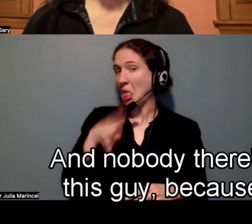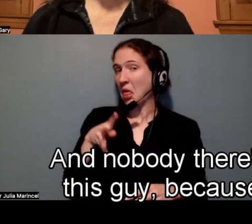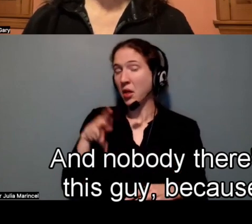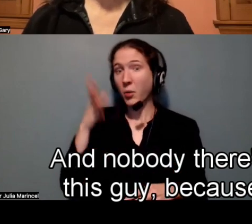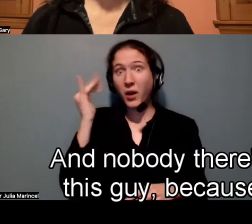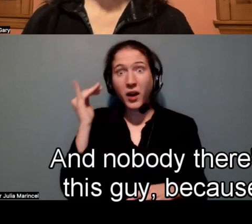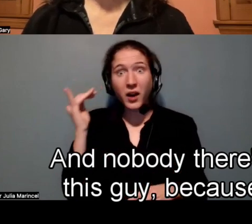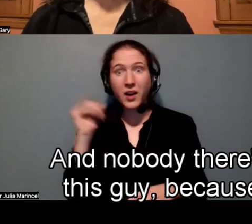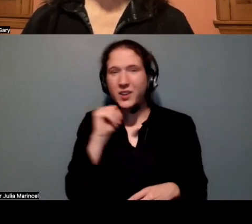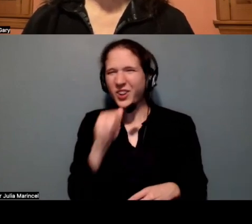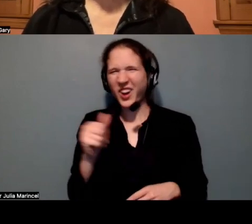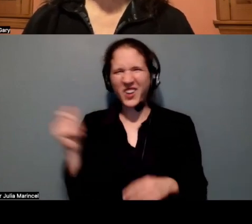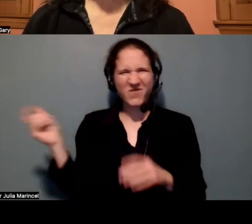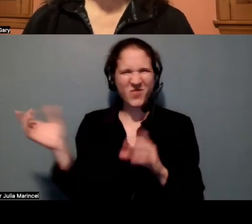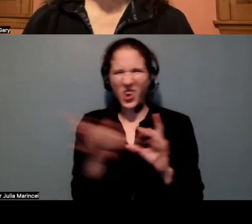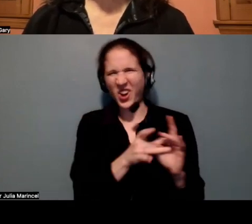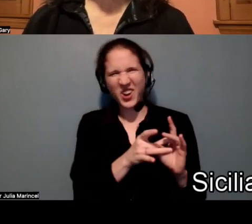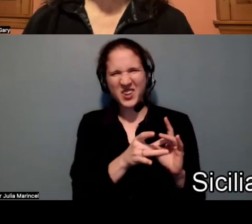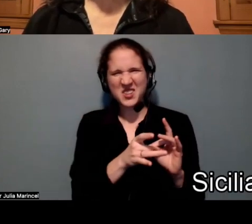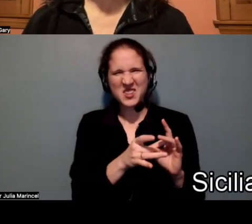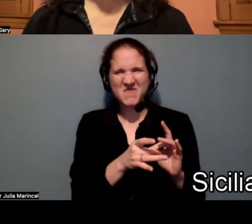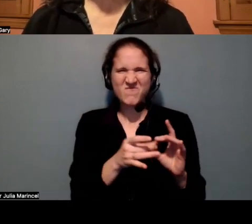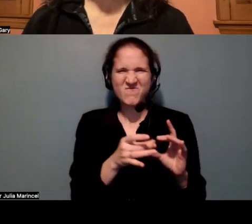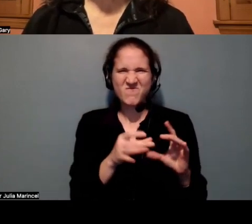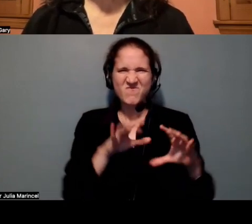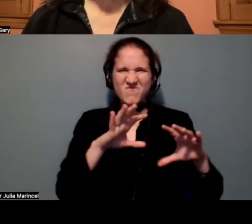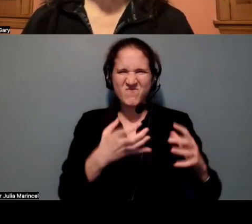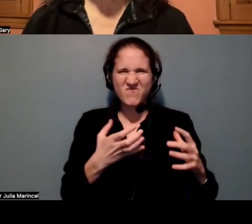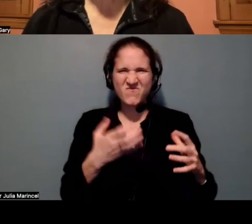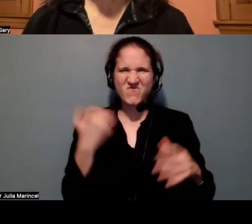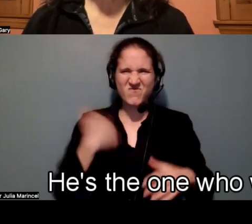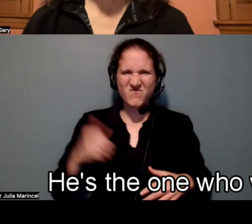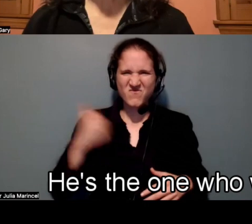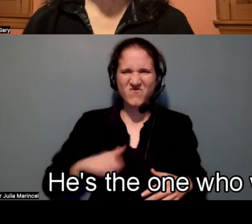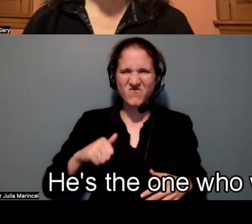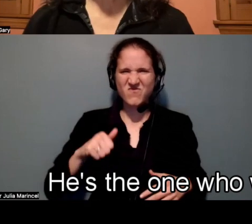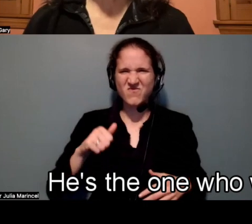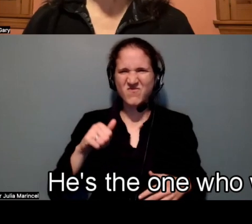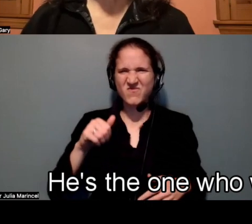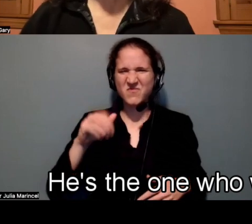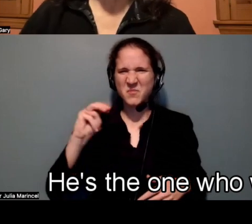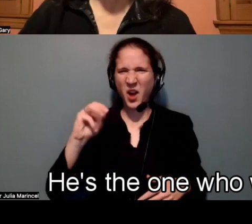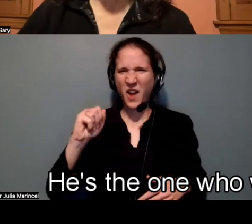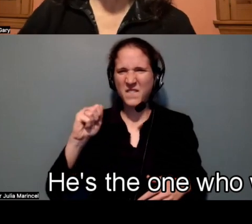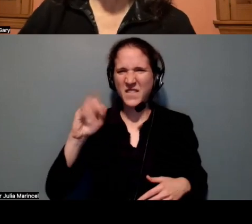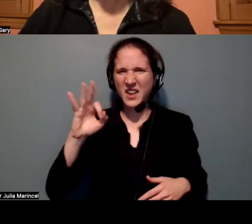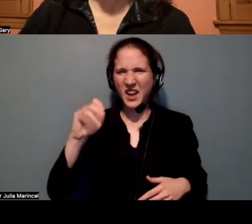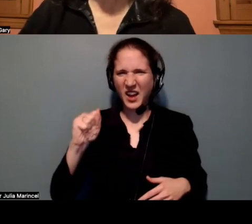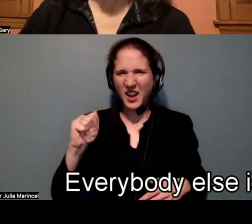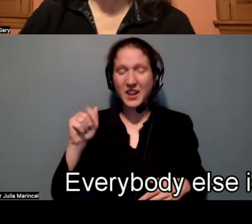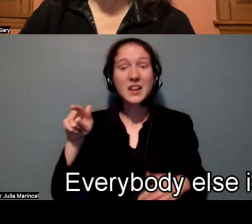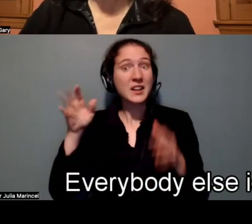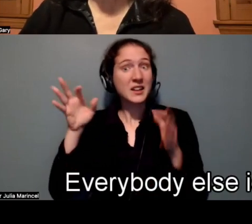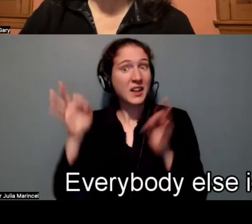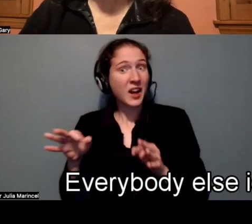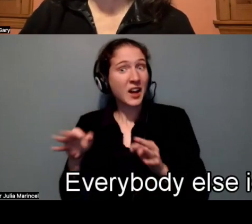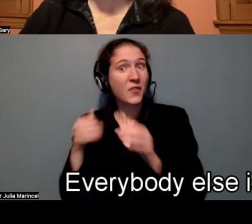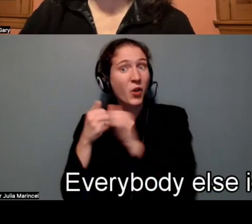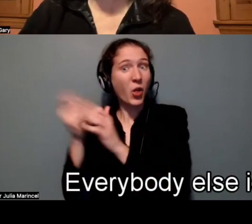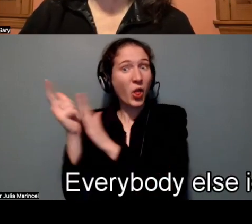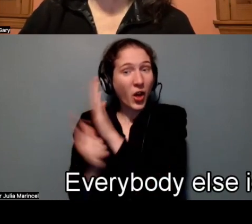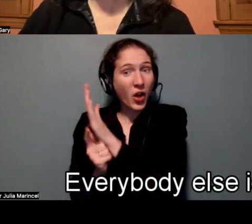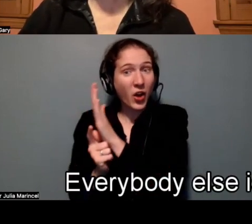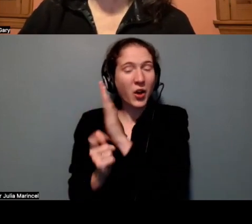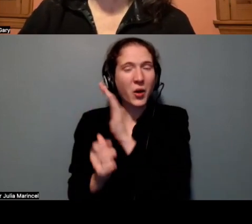not part of the Sicilian mafia. He's the one who wanted to go straight. Everybody else is